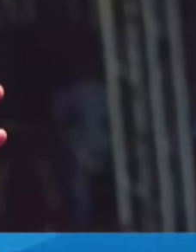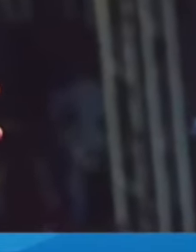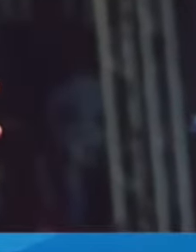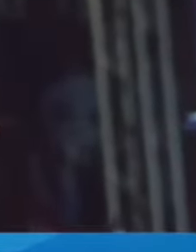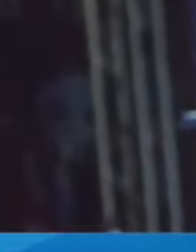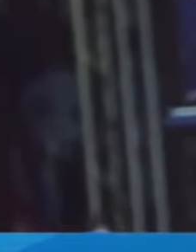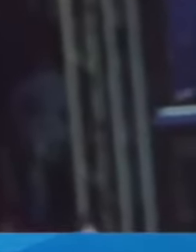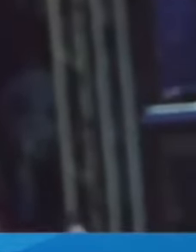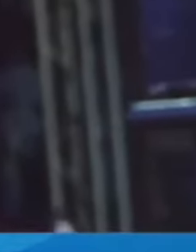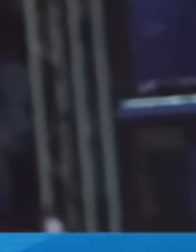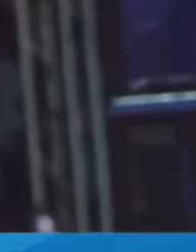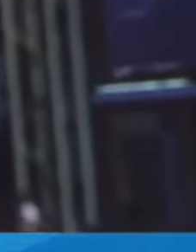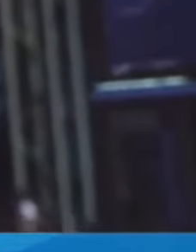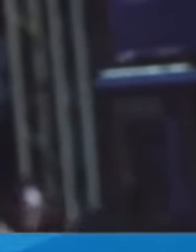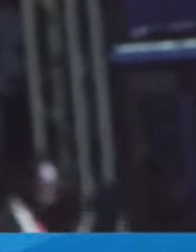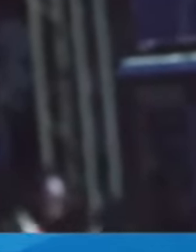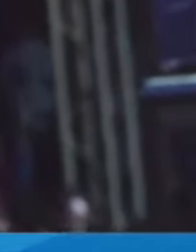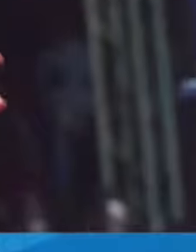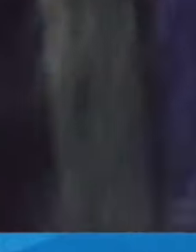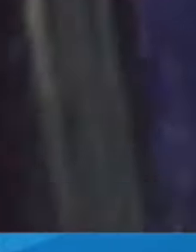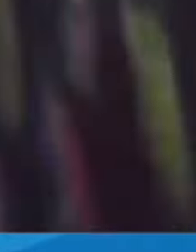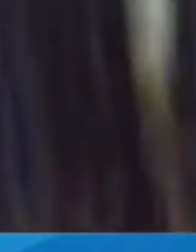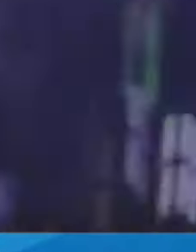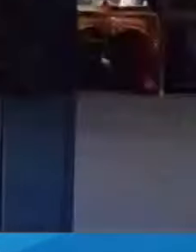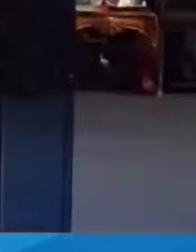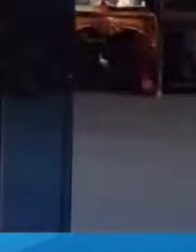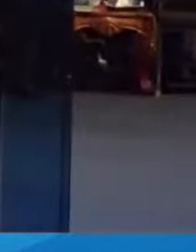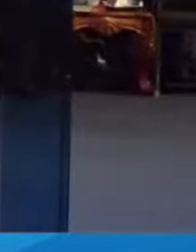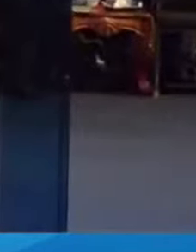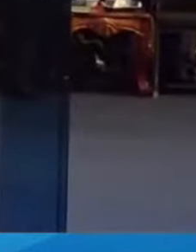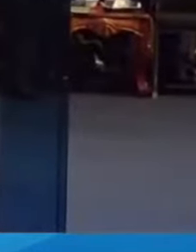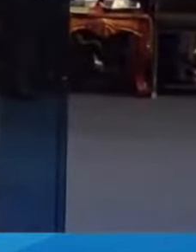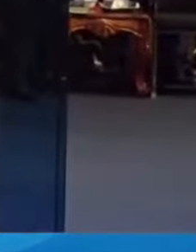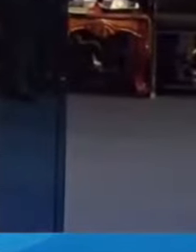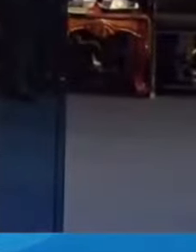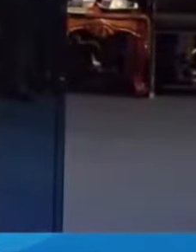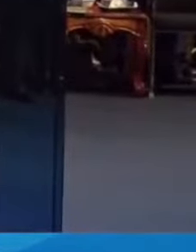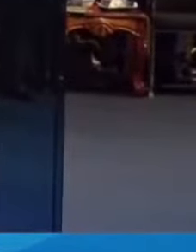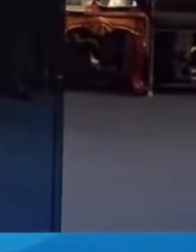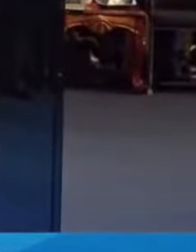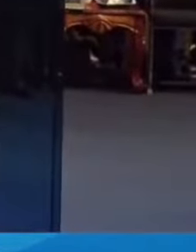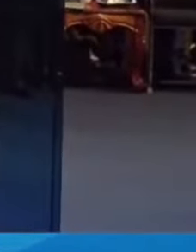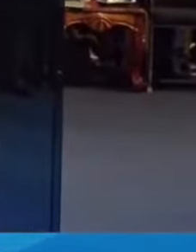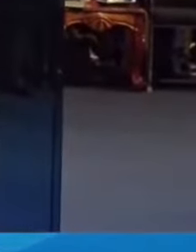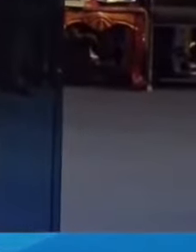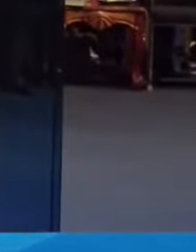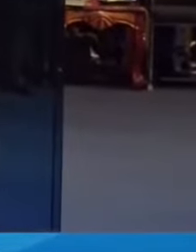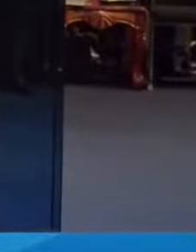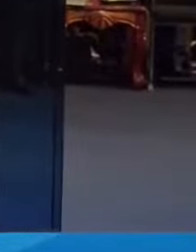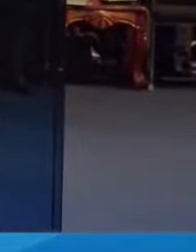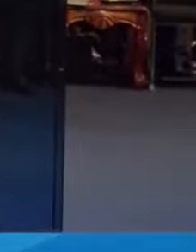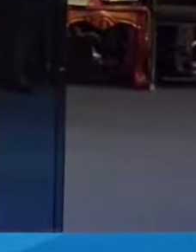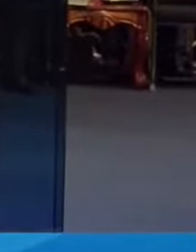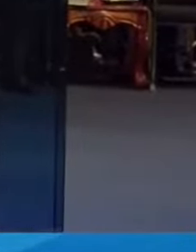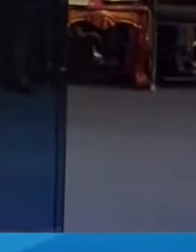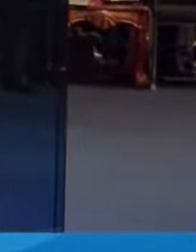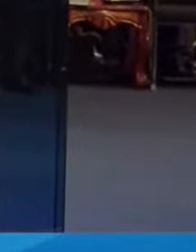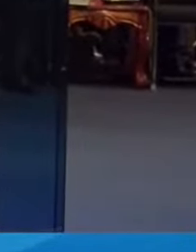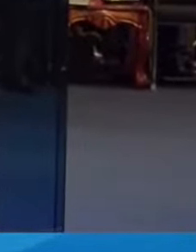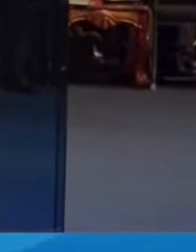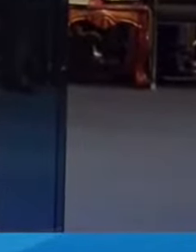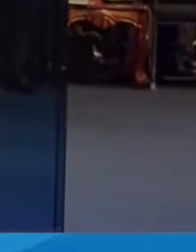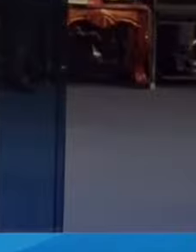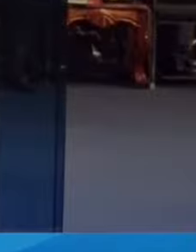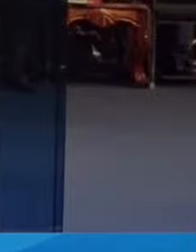Isaac and Jacob fulfill your promises spoken through the